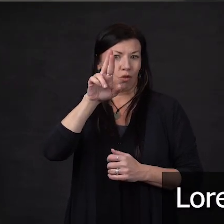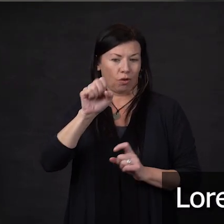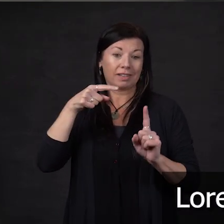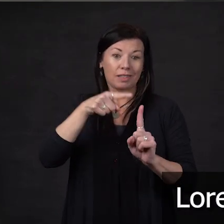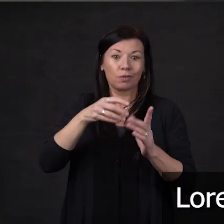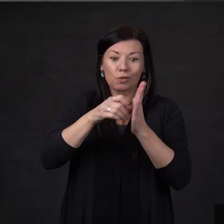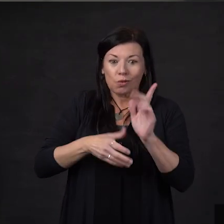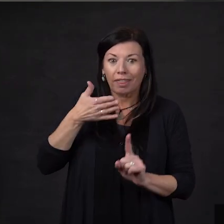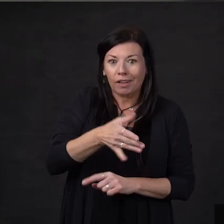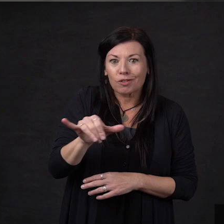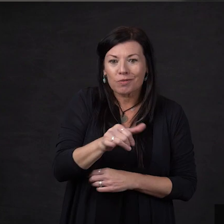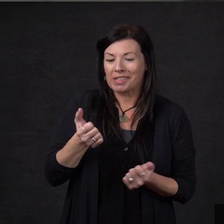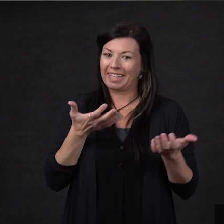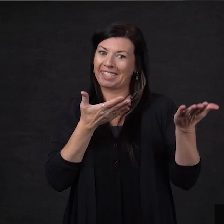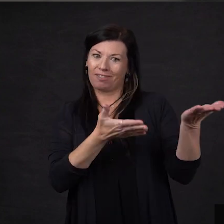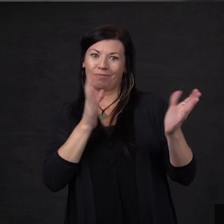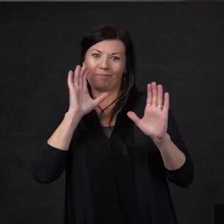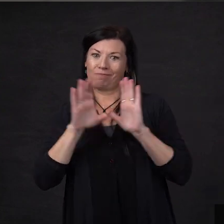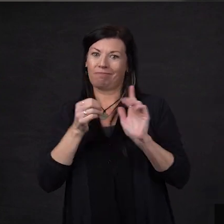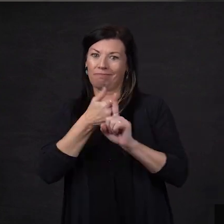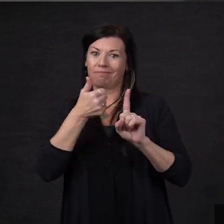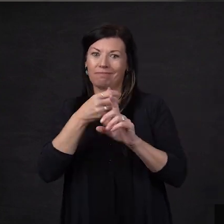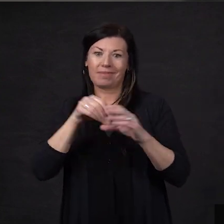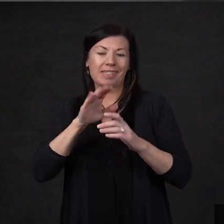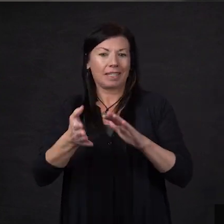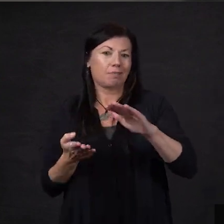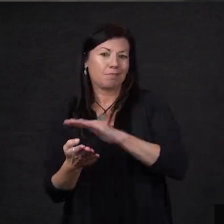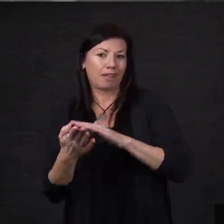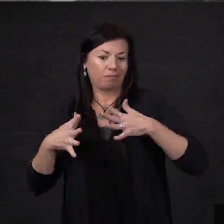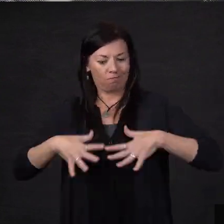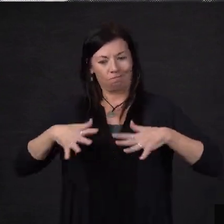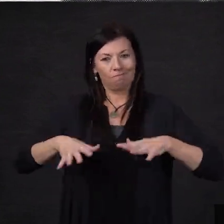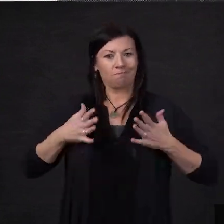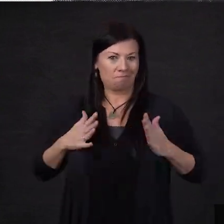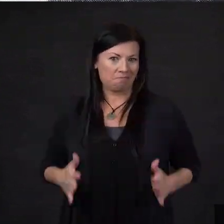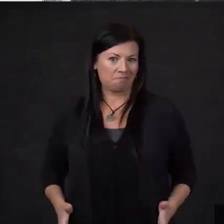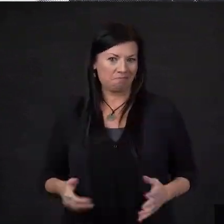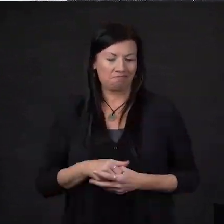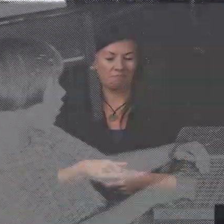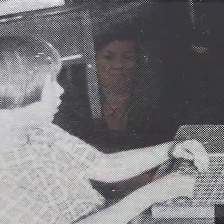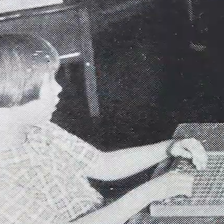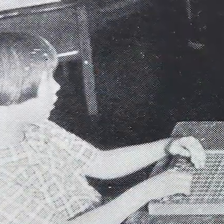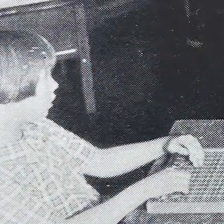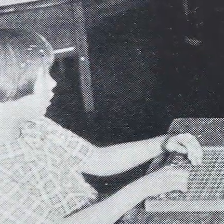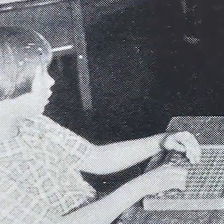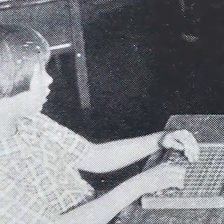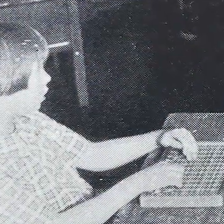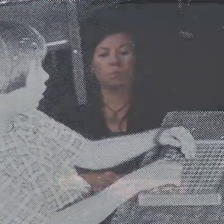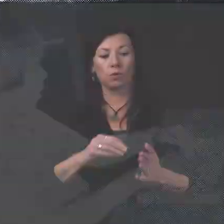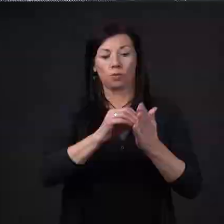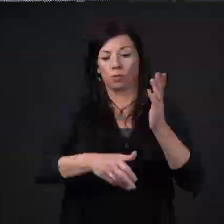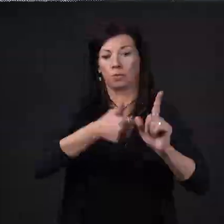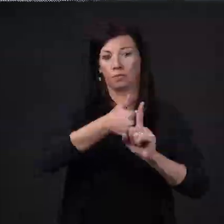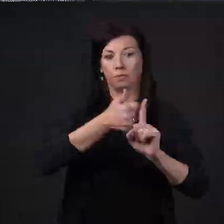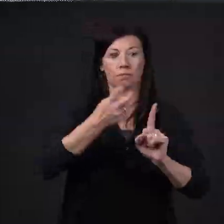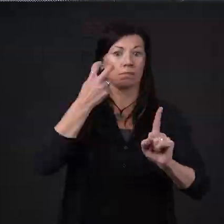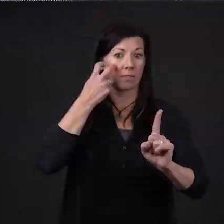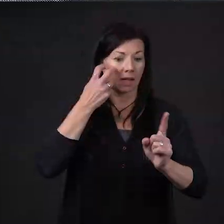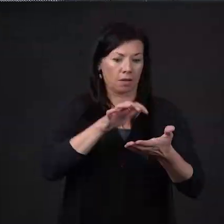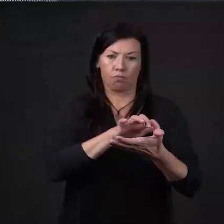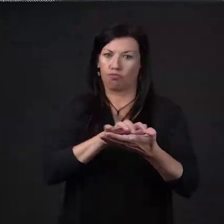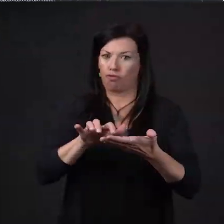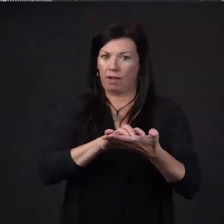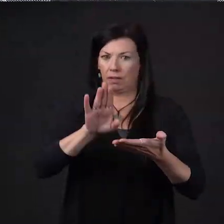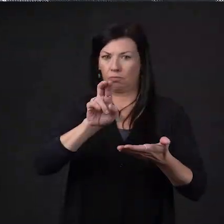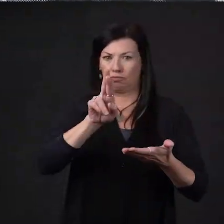at the school too. Here he is in his bakery uniform. Photos, students who are blind in a classroom, one reading Braille. For students who were